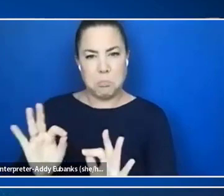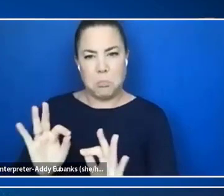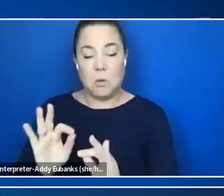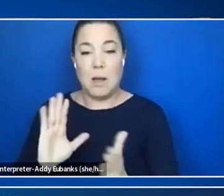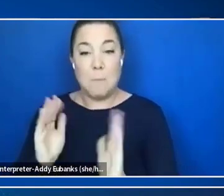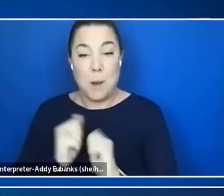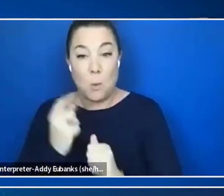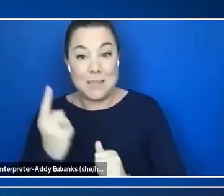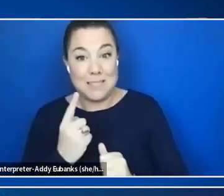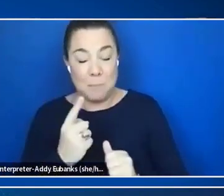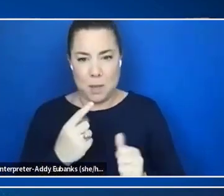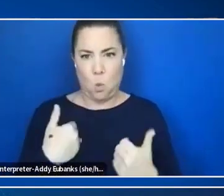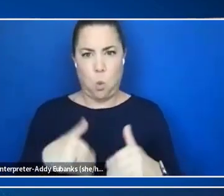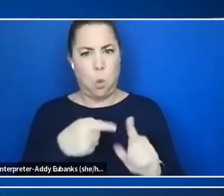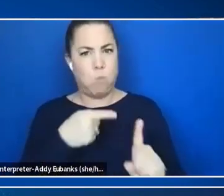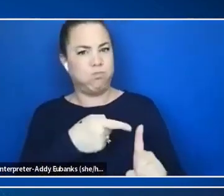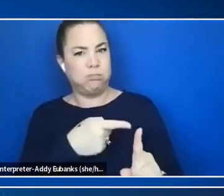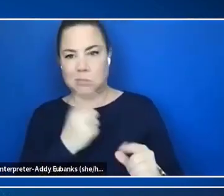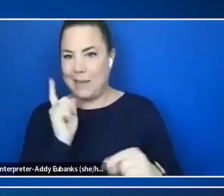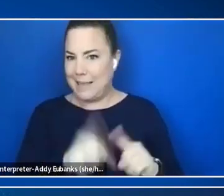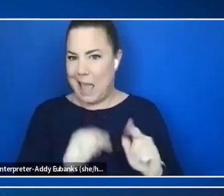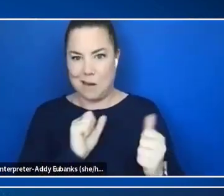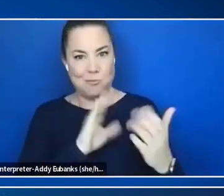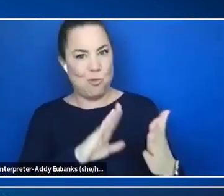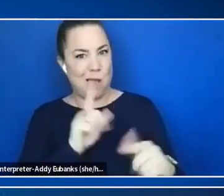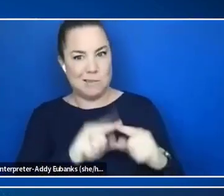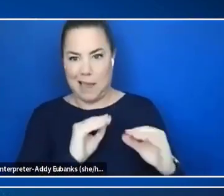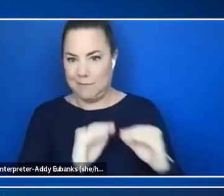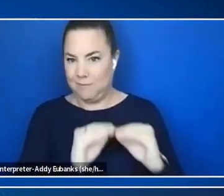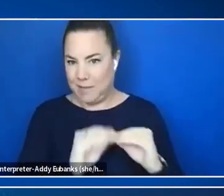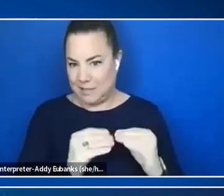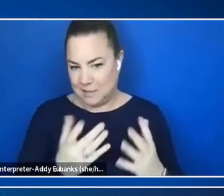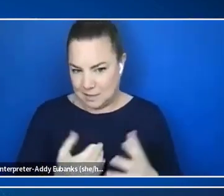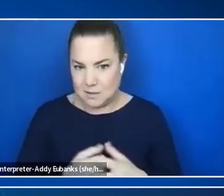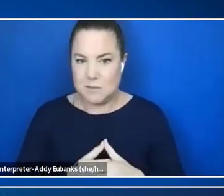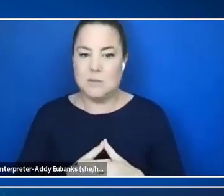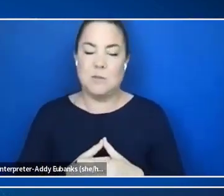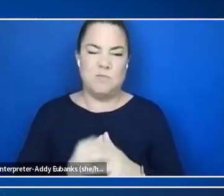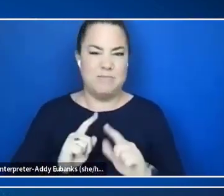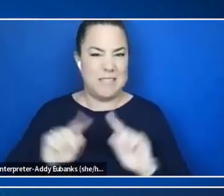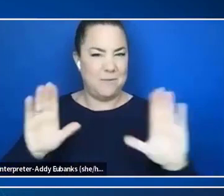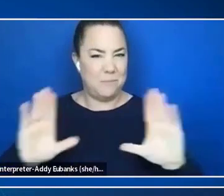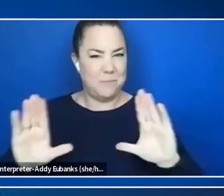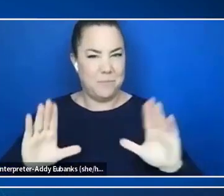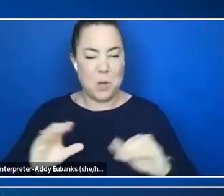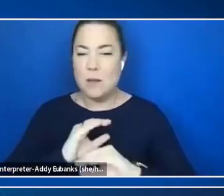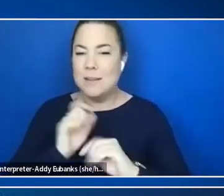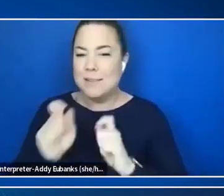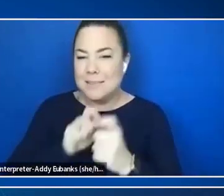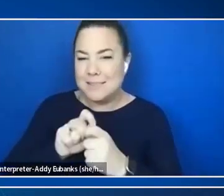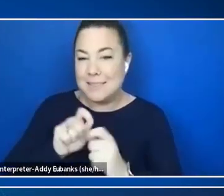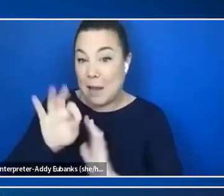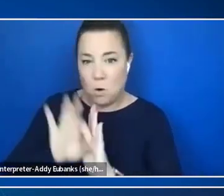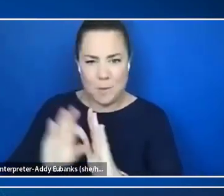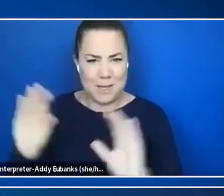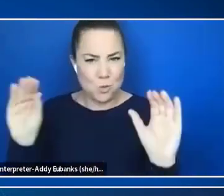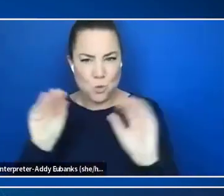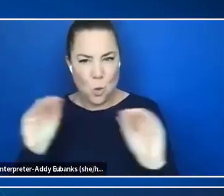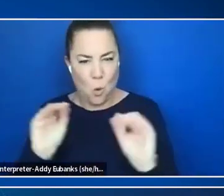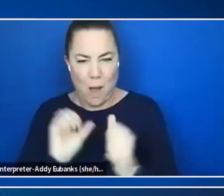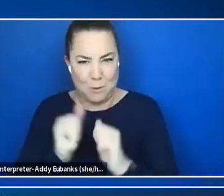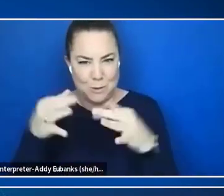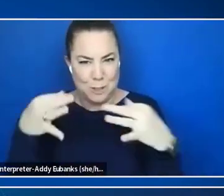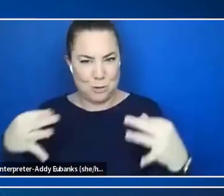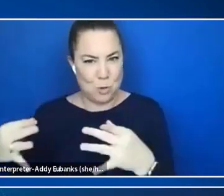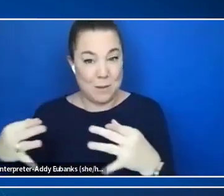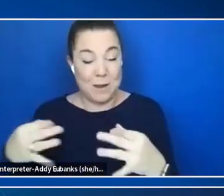be addressed by the application. So there isn't a formula on how you determine it. Reviewers, we rely